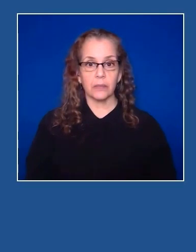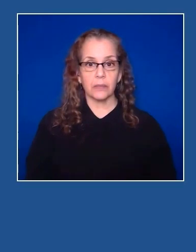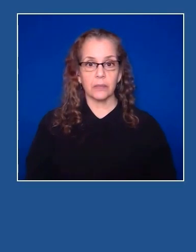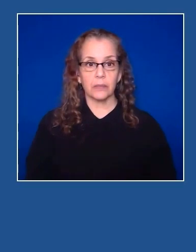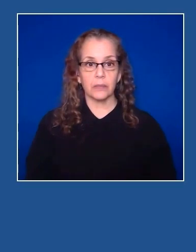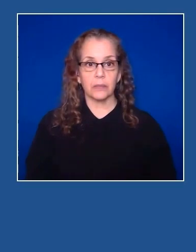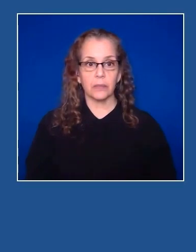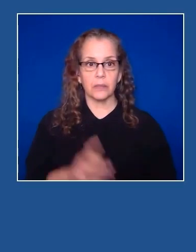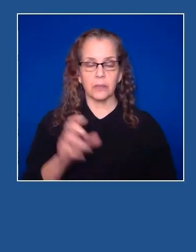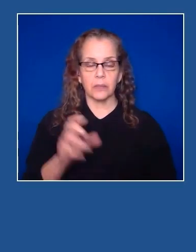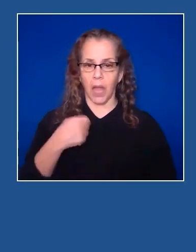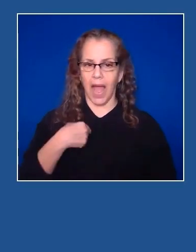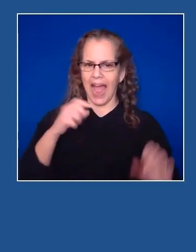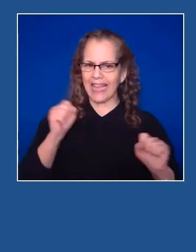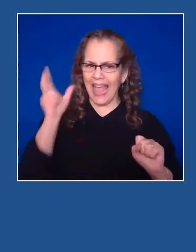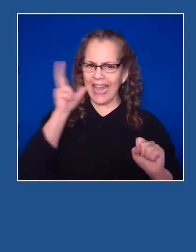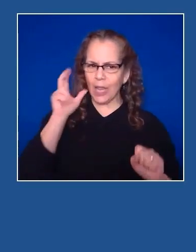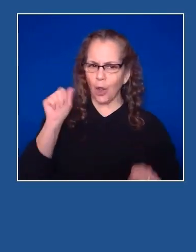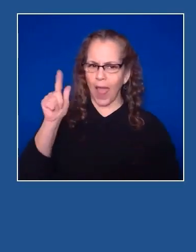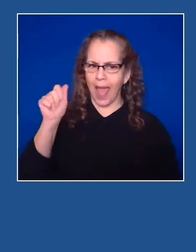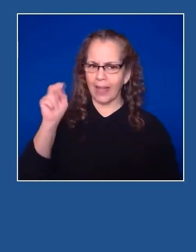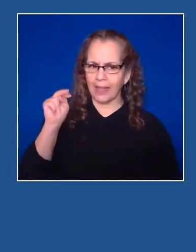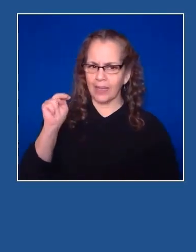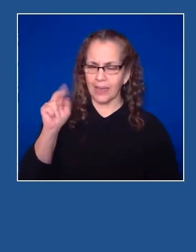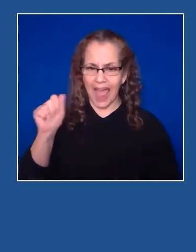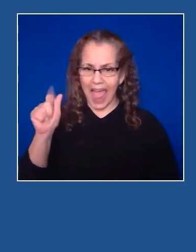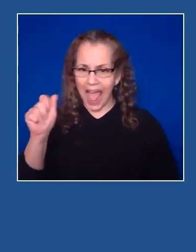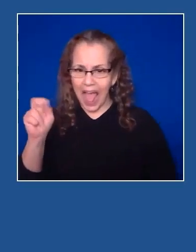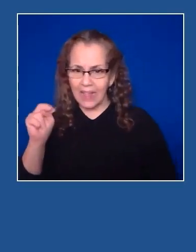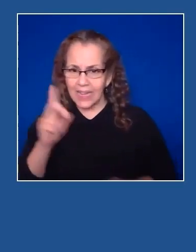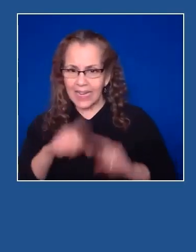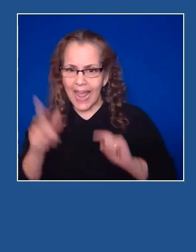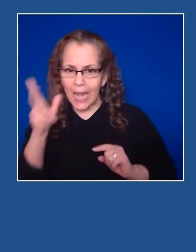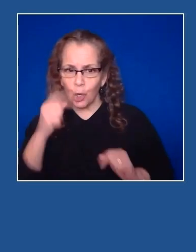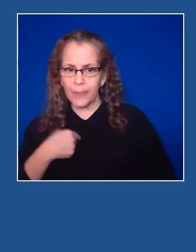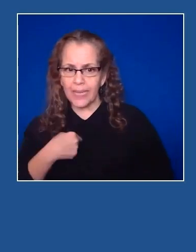I can hear Alan. I don't think Alan can hear me.